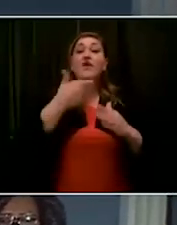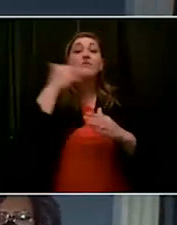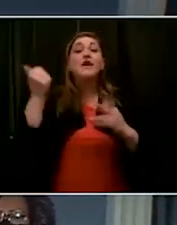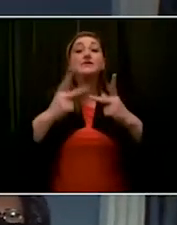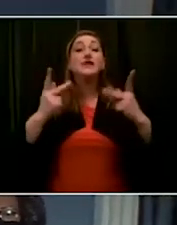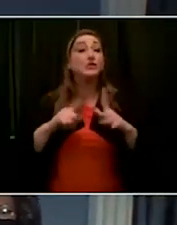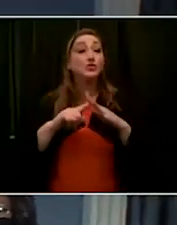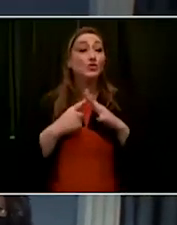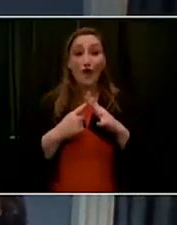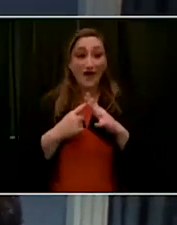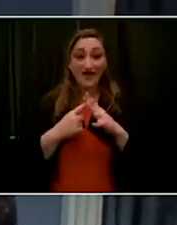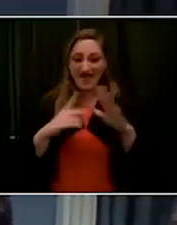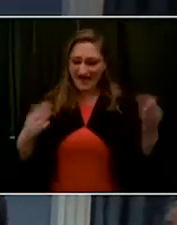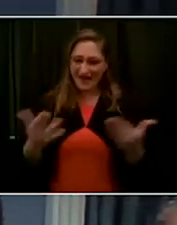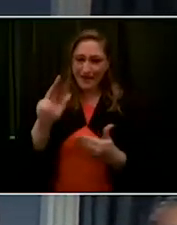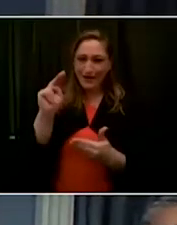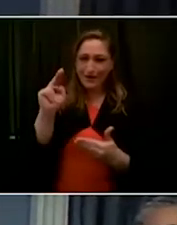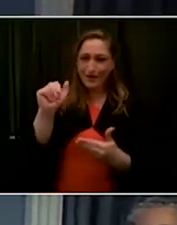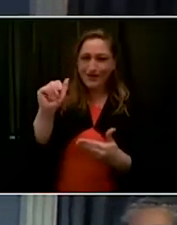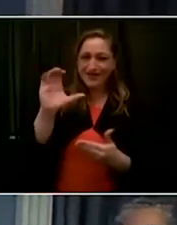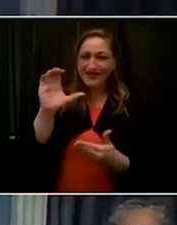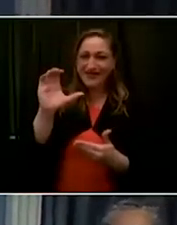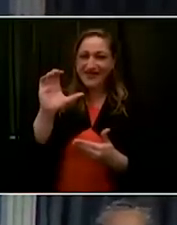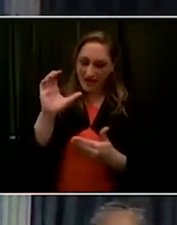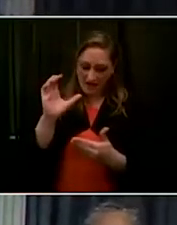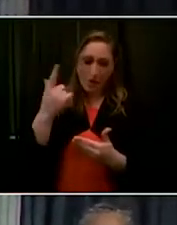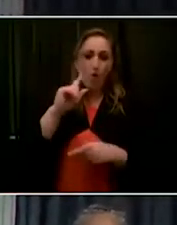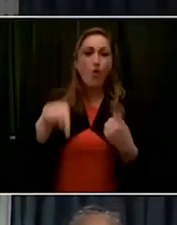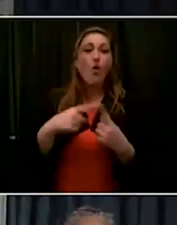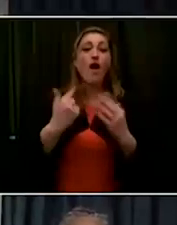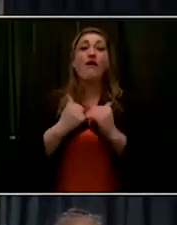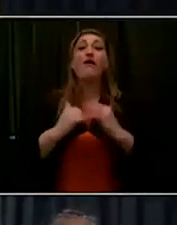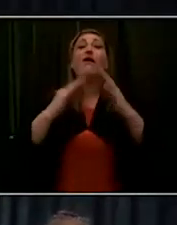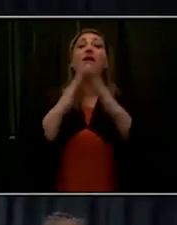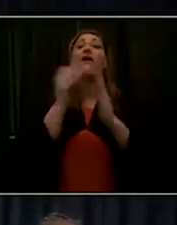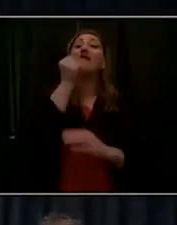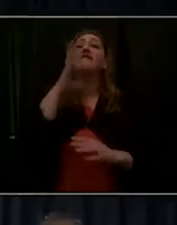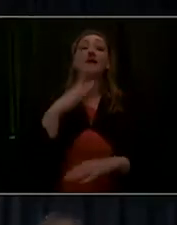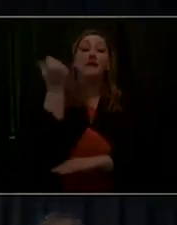the birthplace of feminism and the beacon of freedom for all.